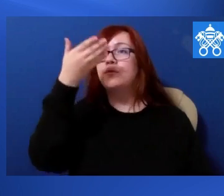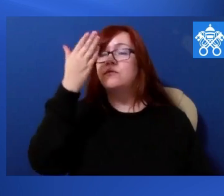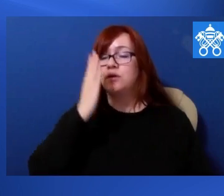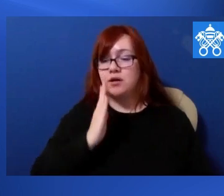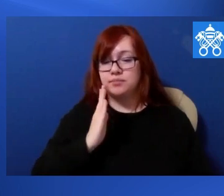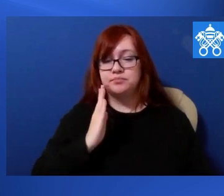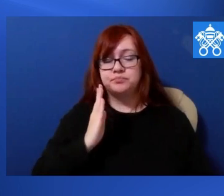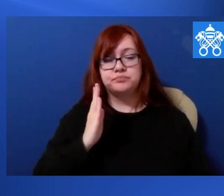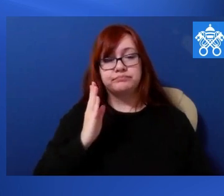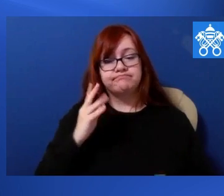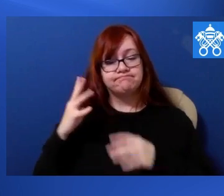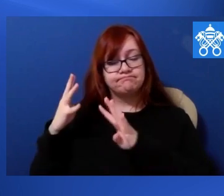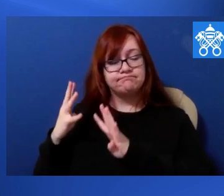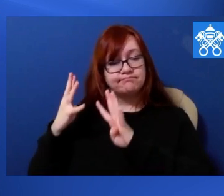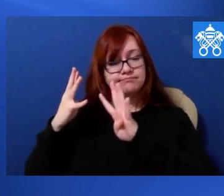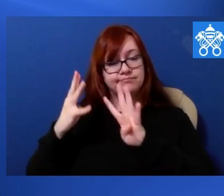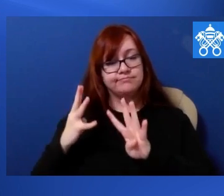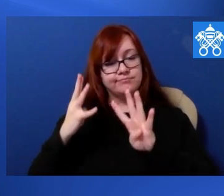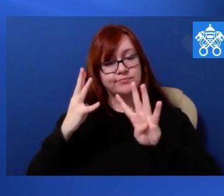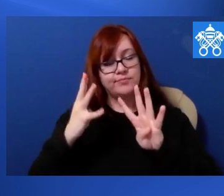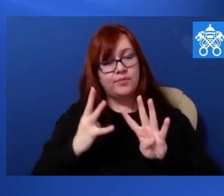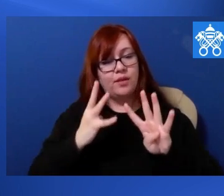The procession now entering.